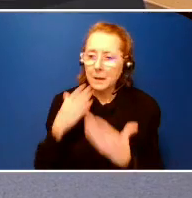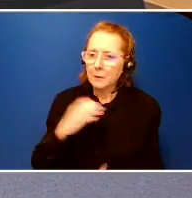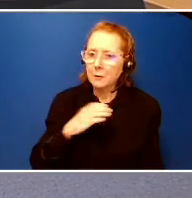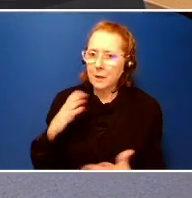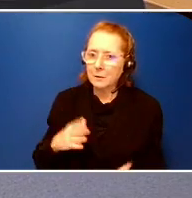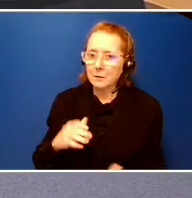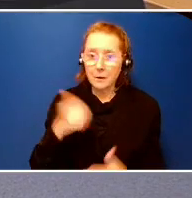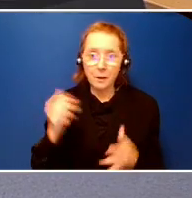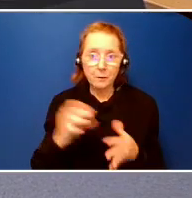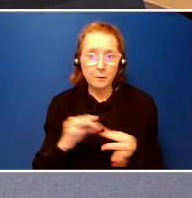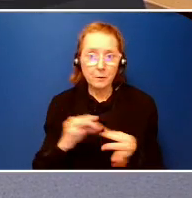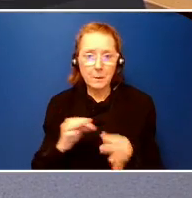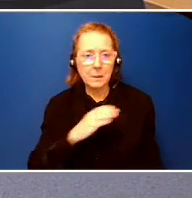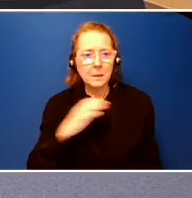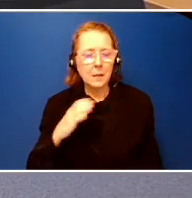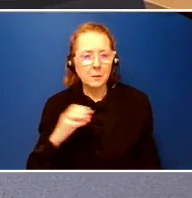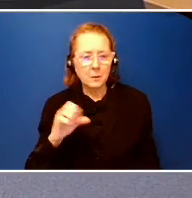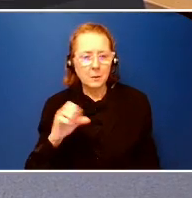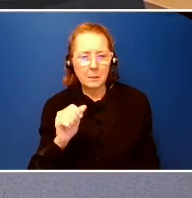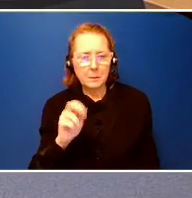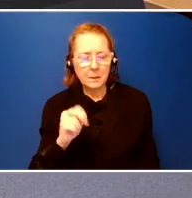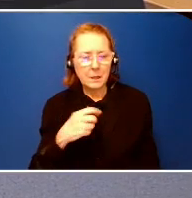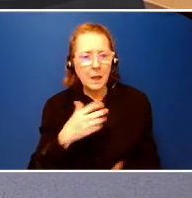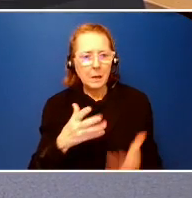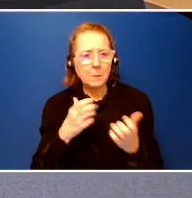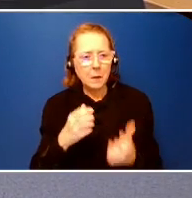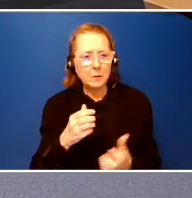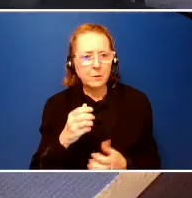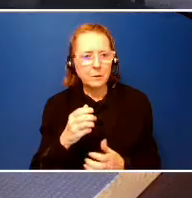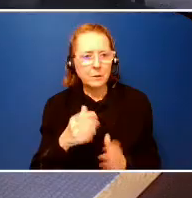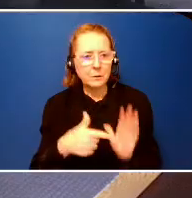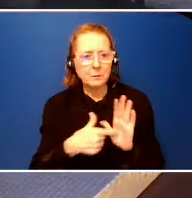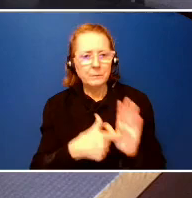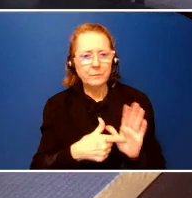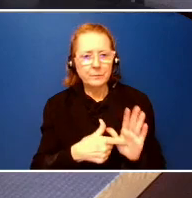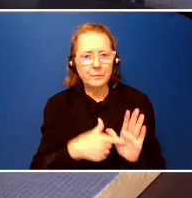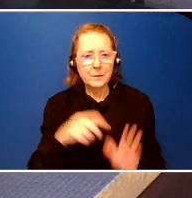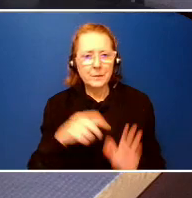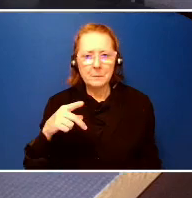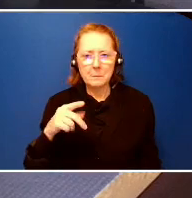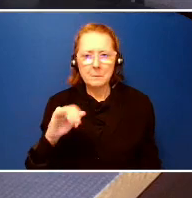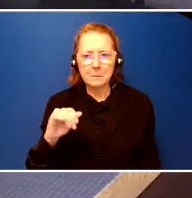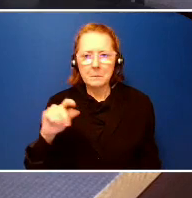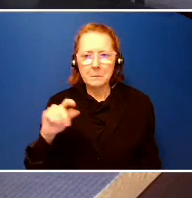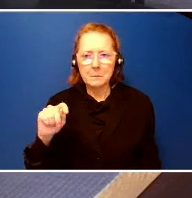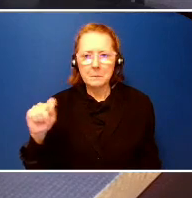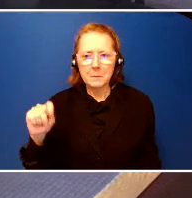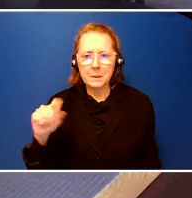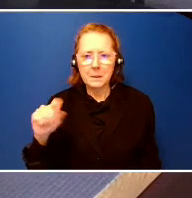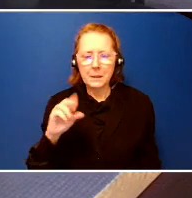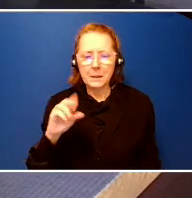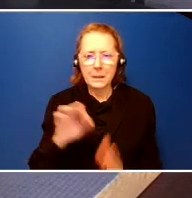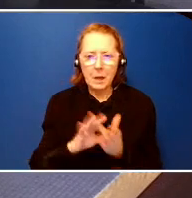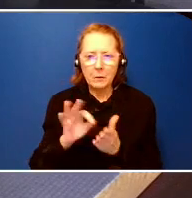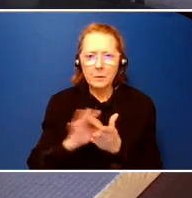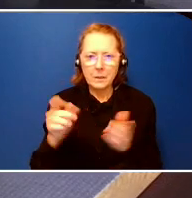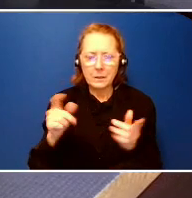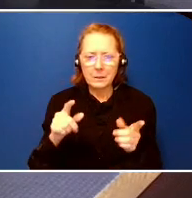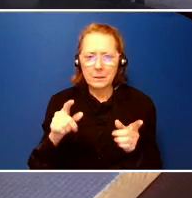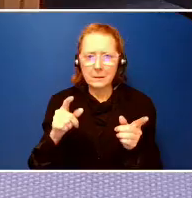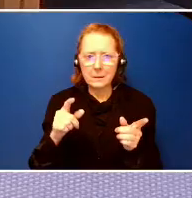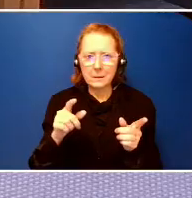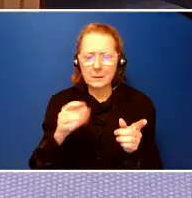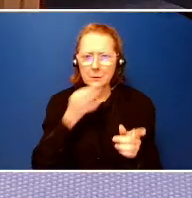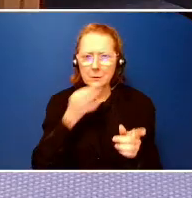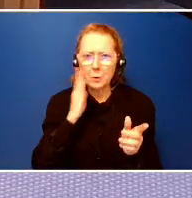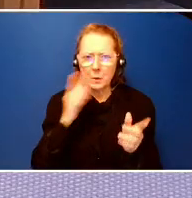Stapleton. I just want to highlight the pit count that's coming up. I believe we still need a lot of volunteers. I know